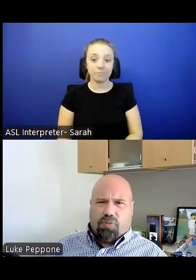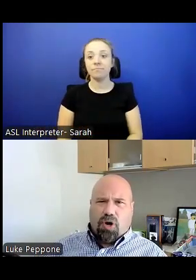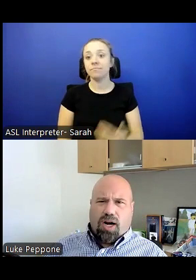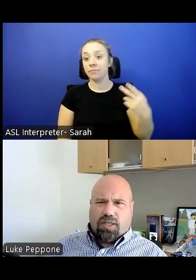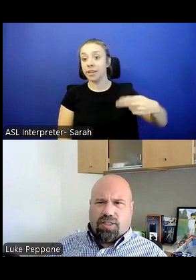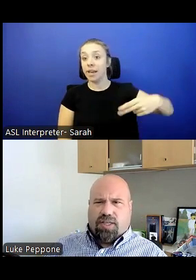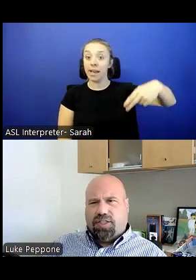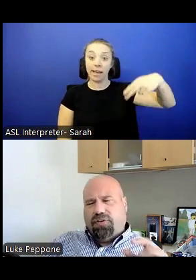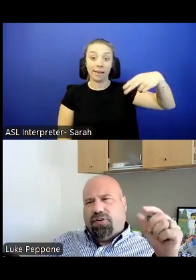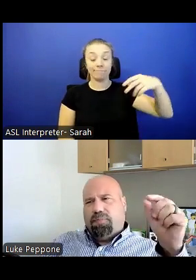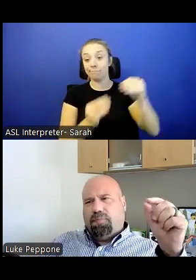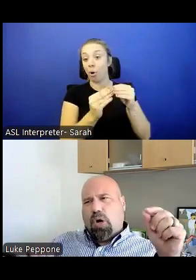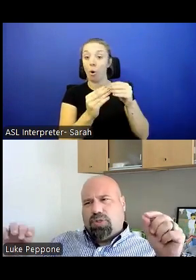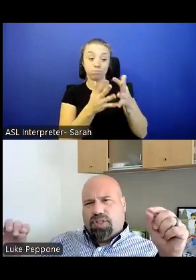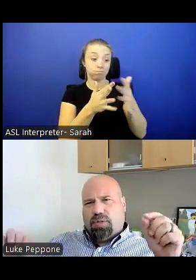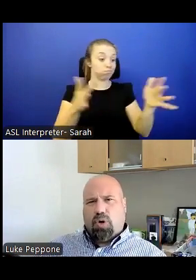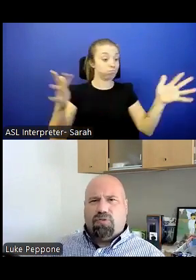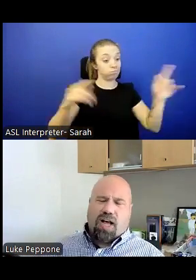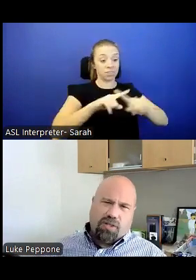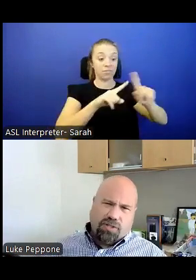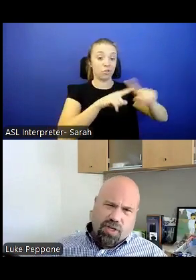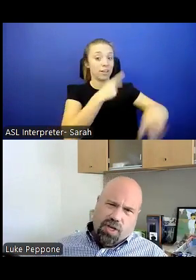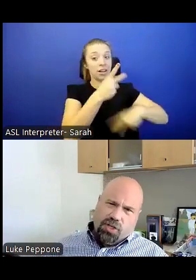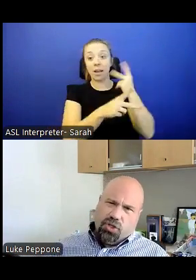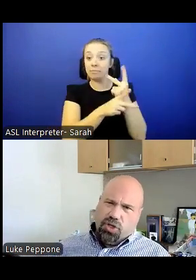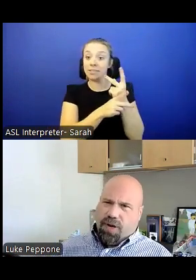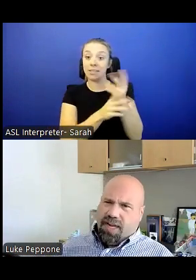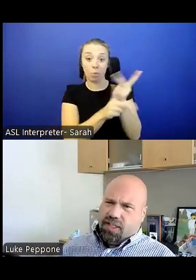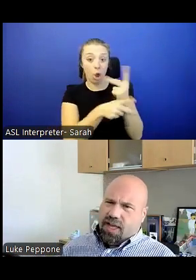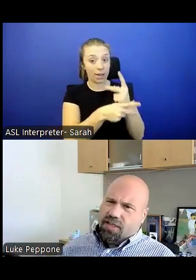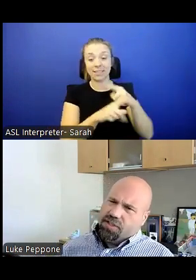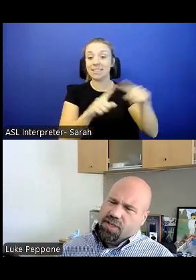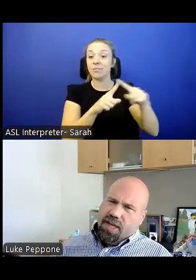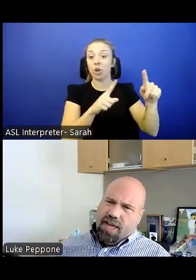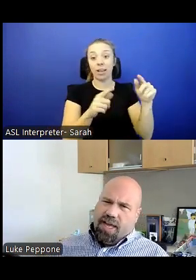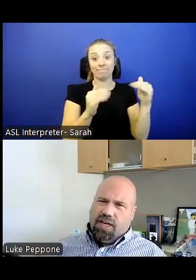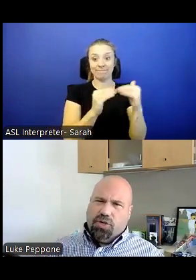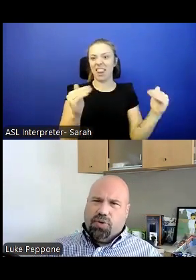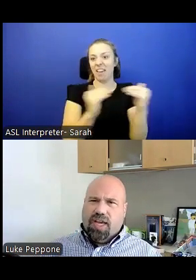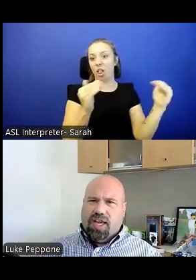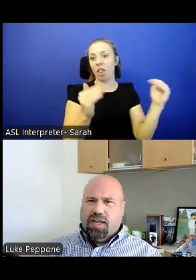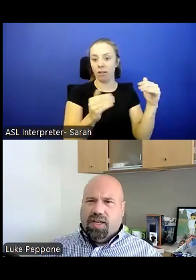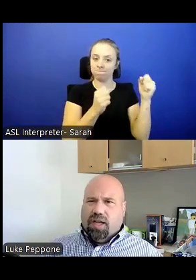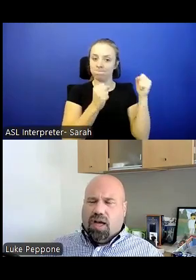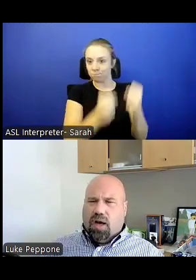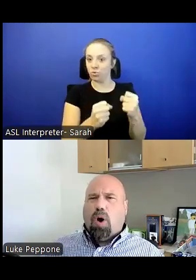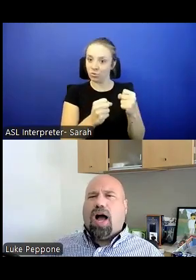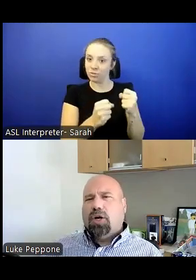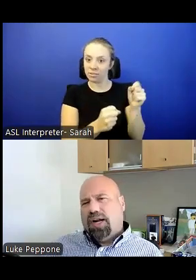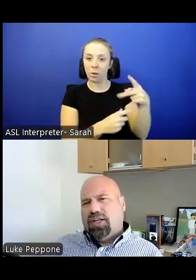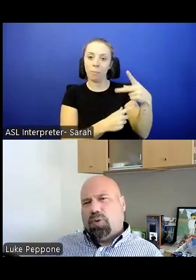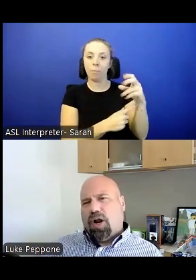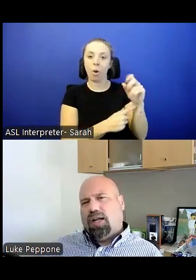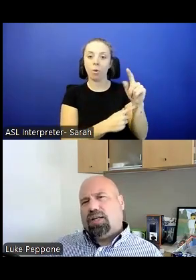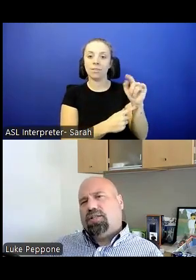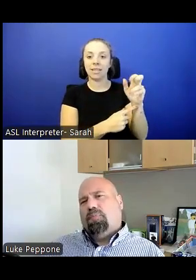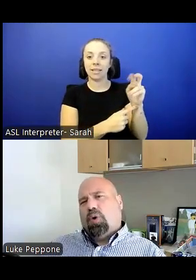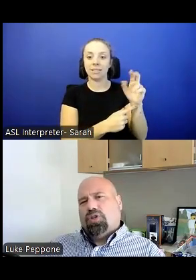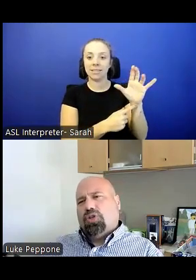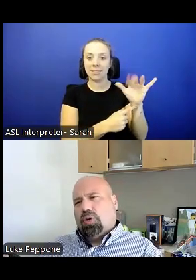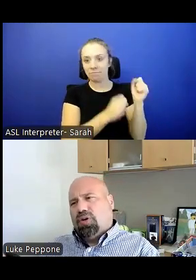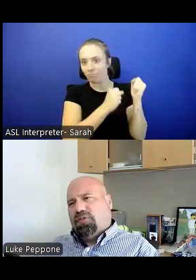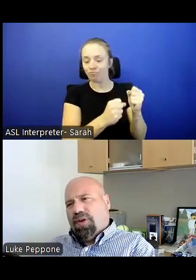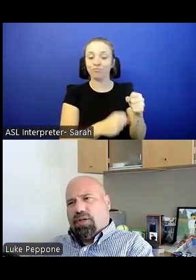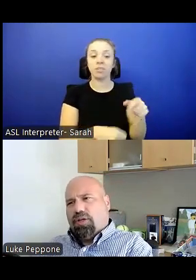range of products in different potency profiles. So you're paying less and you get a wider range of products, some